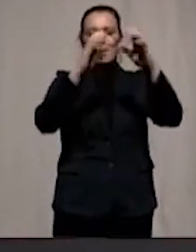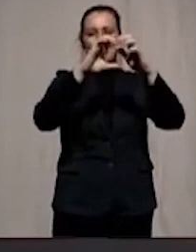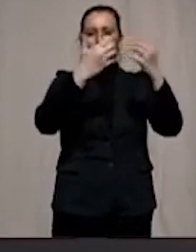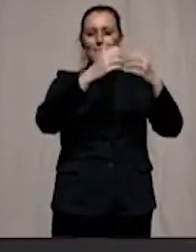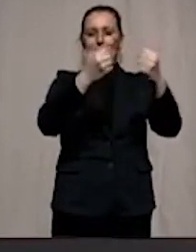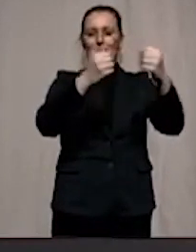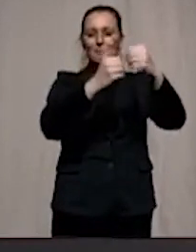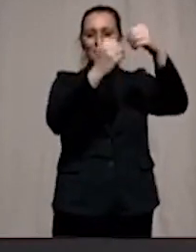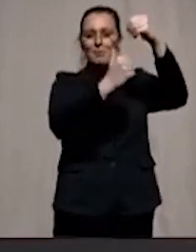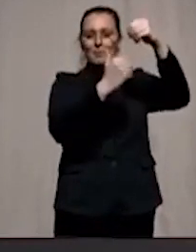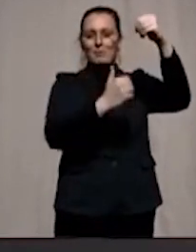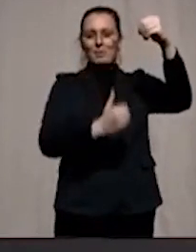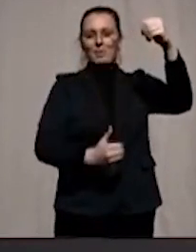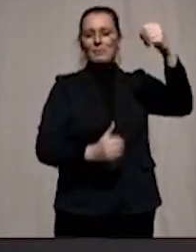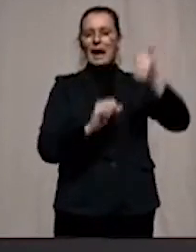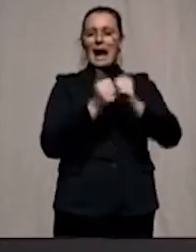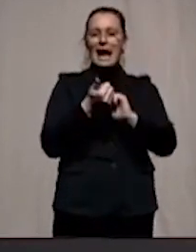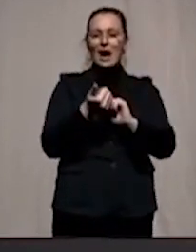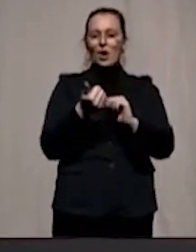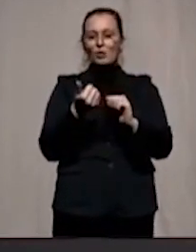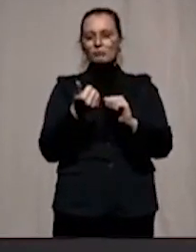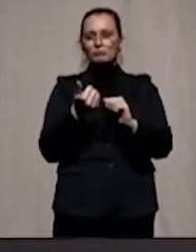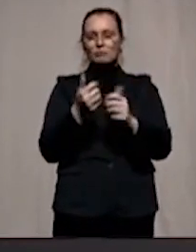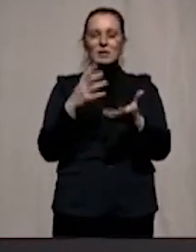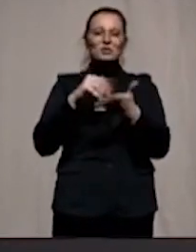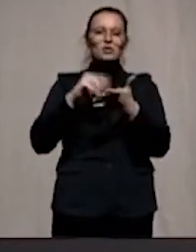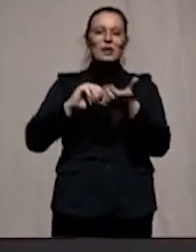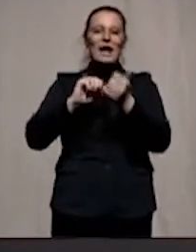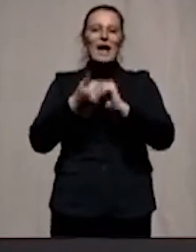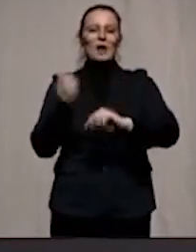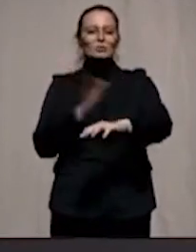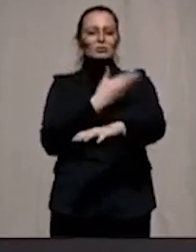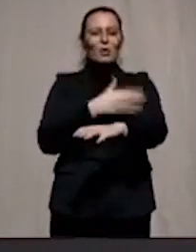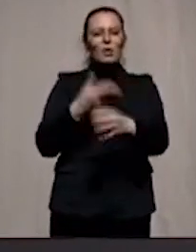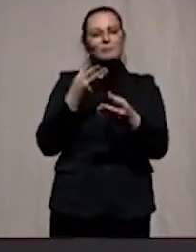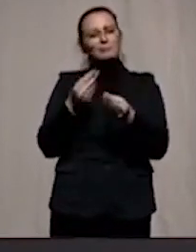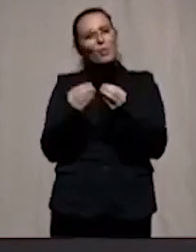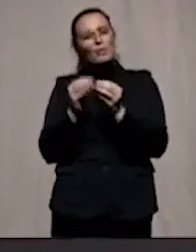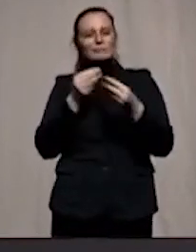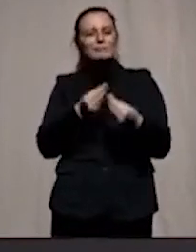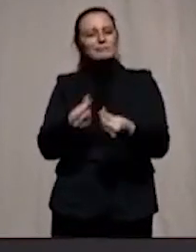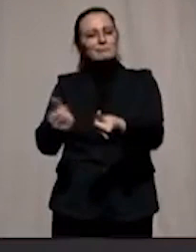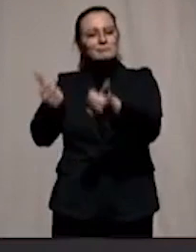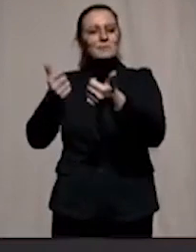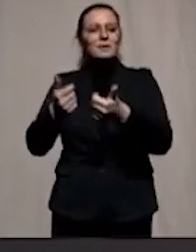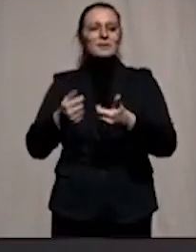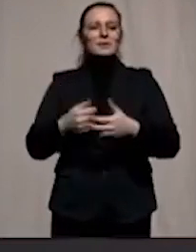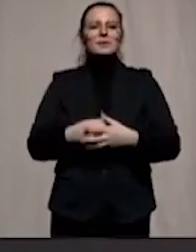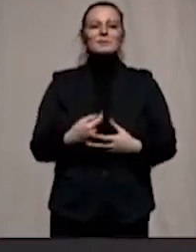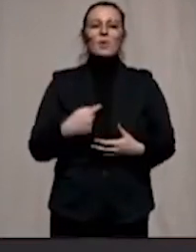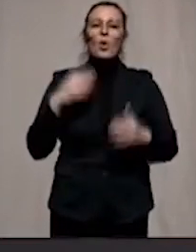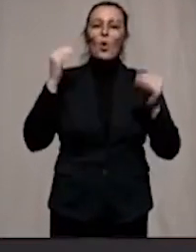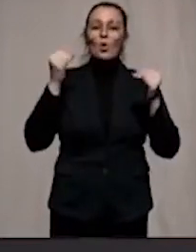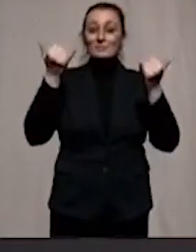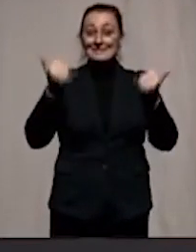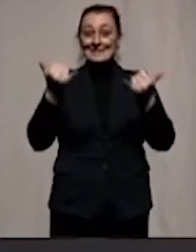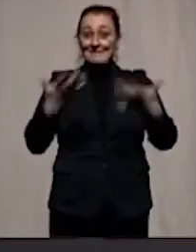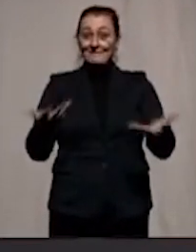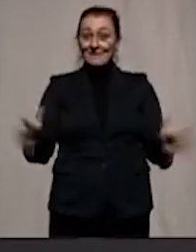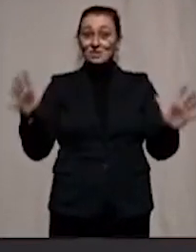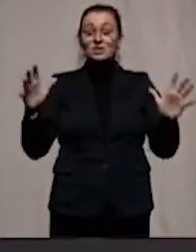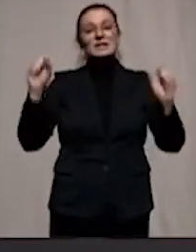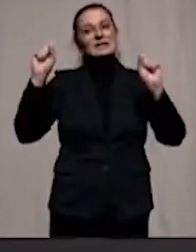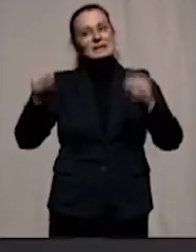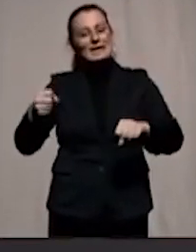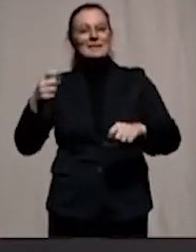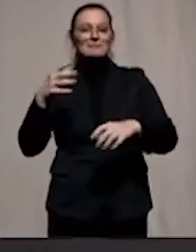actually naturally flow. So you said you like writing little ditties. I want, by the end of today for you to be able to literally sing a song about anything, which is something